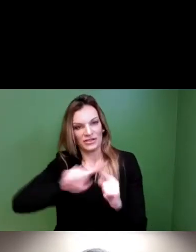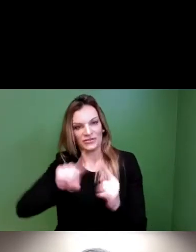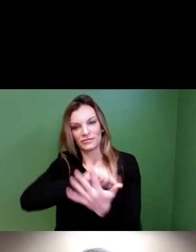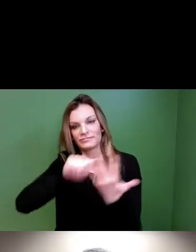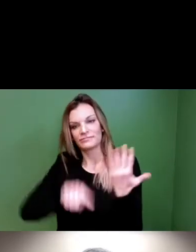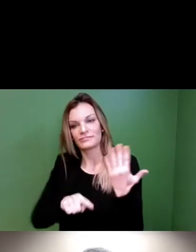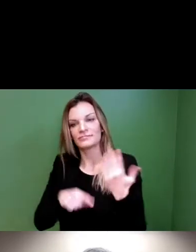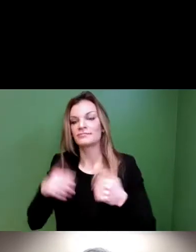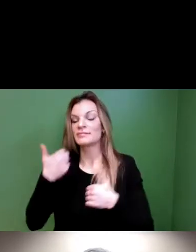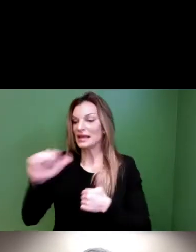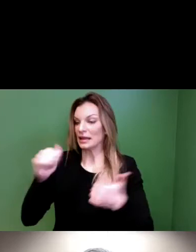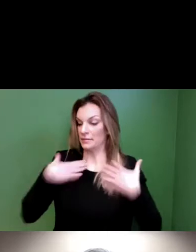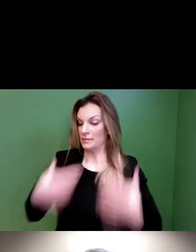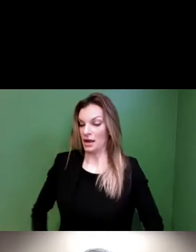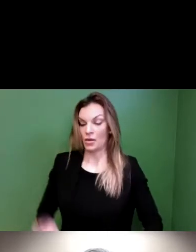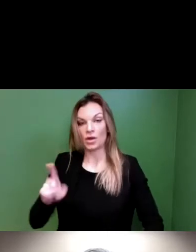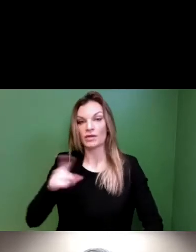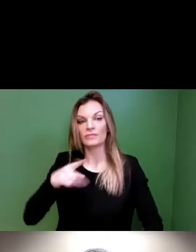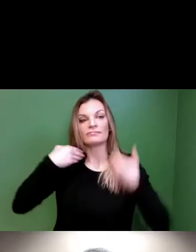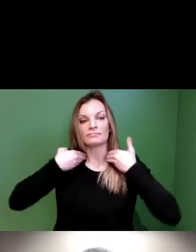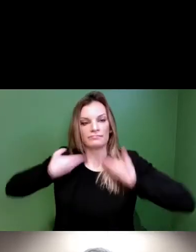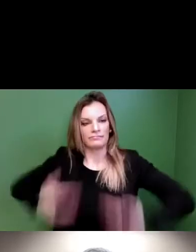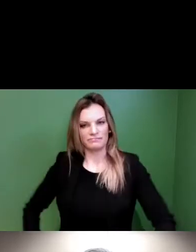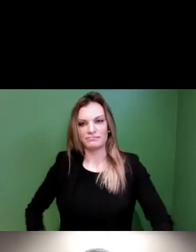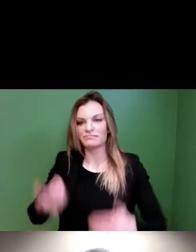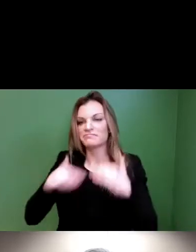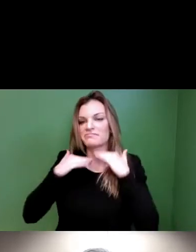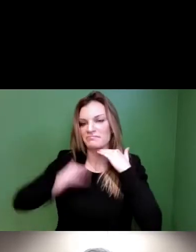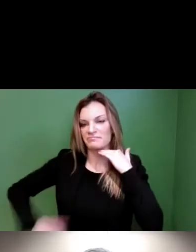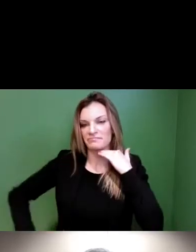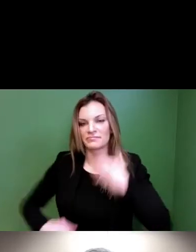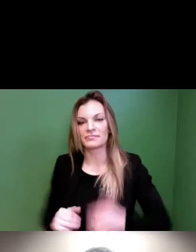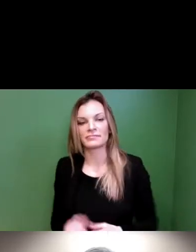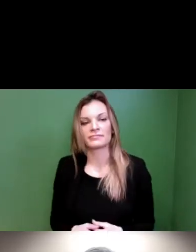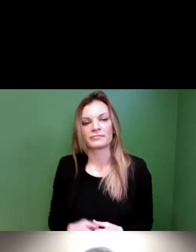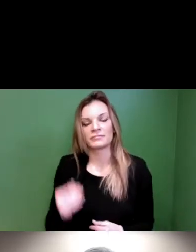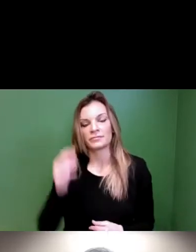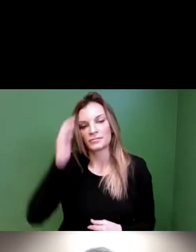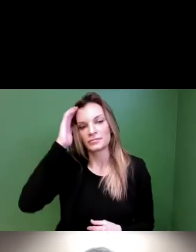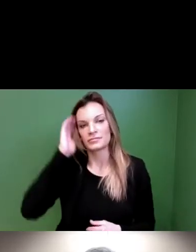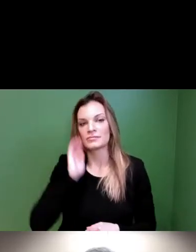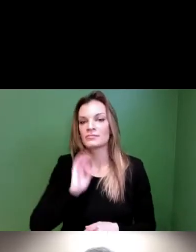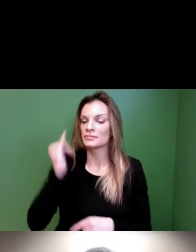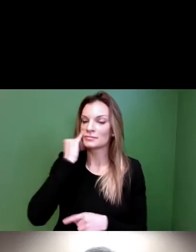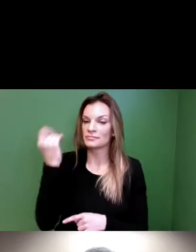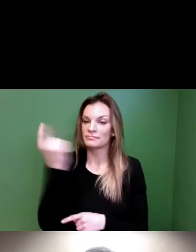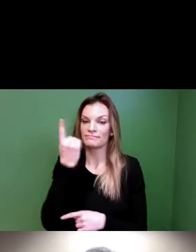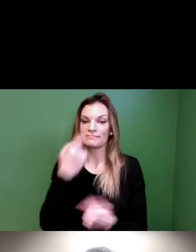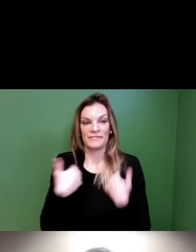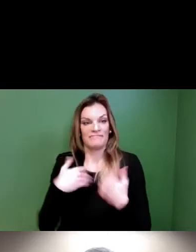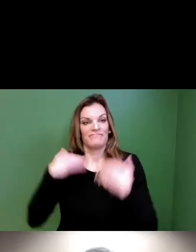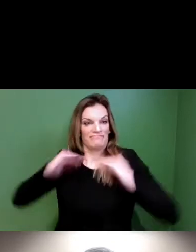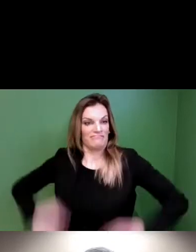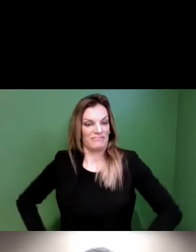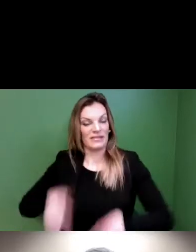below the neckline. So in this regard, you know, you might, if somebody comes to us with paraplegia, of course, we